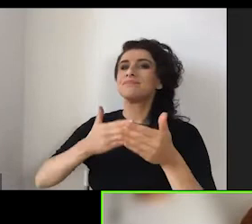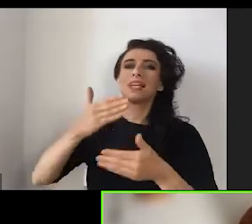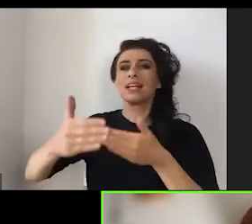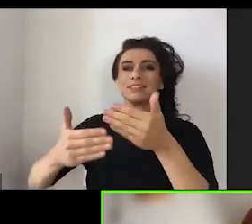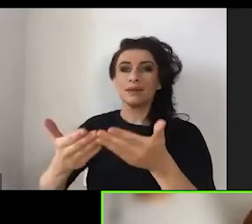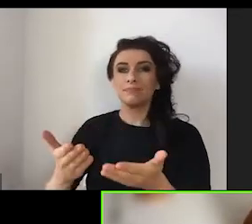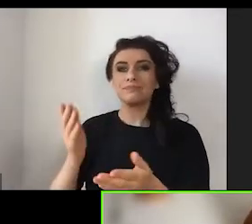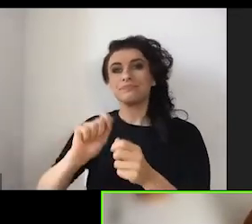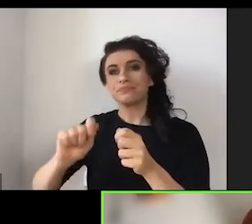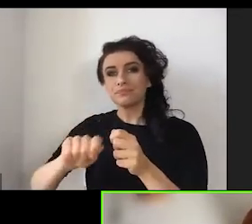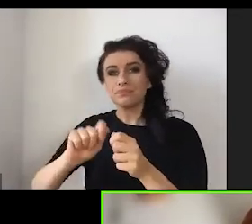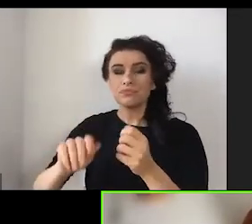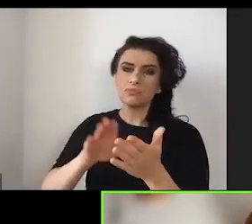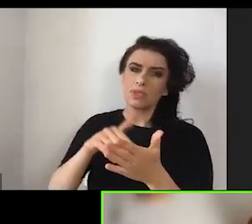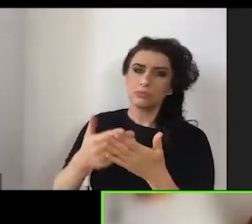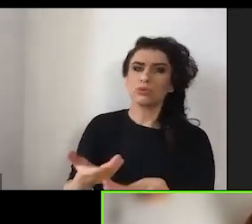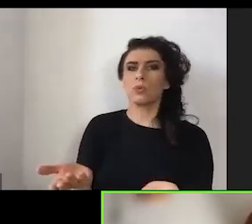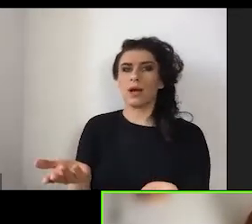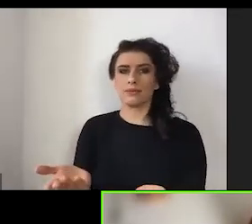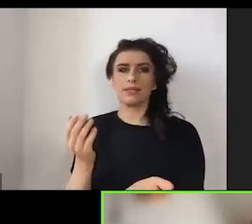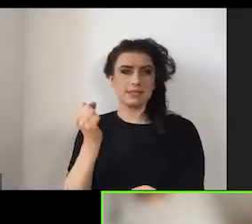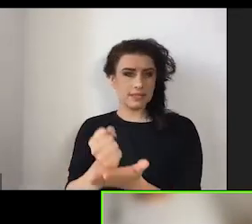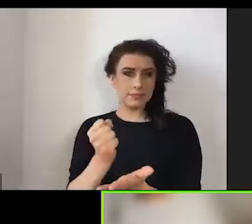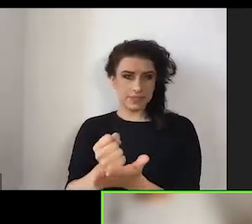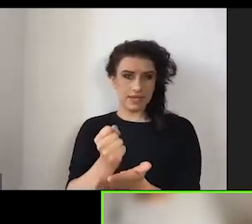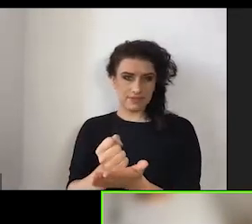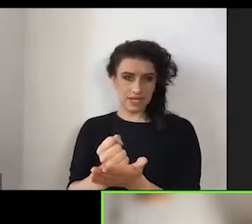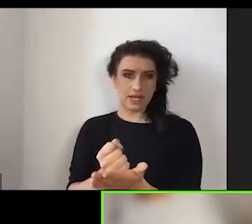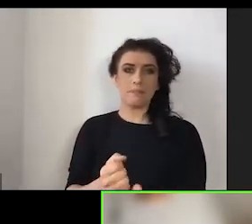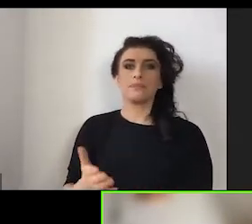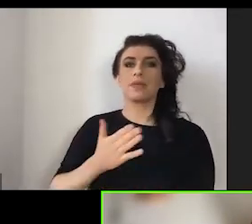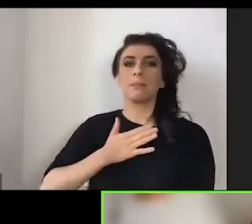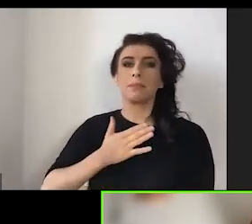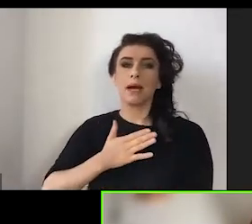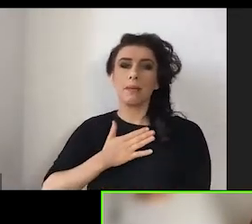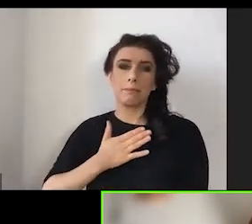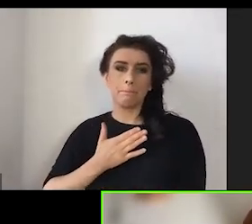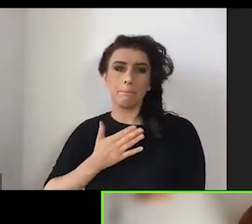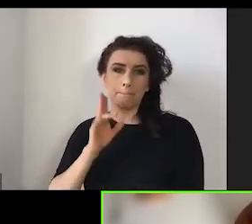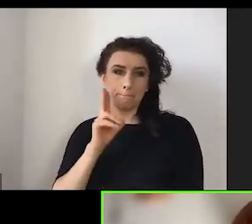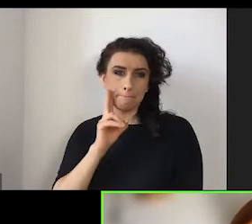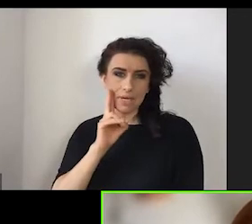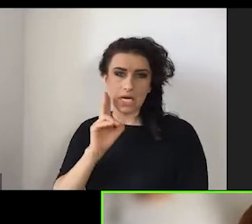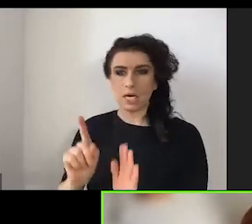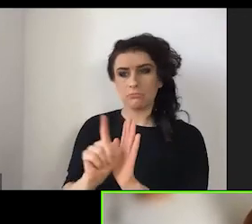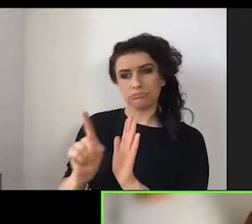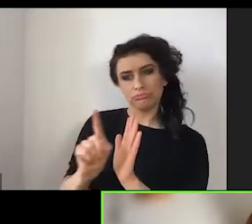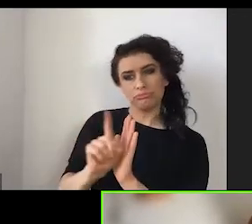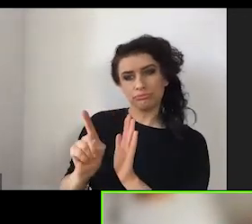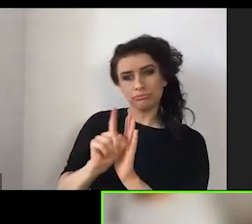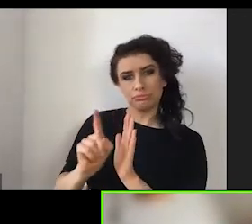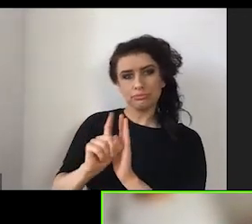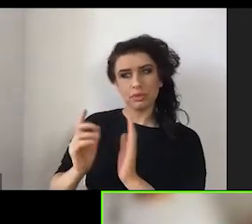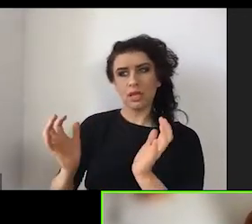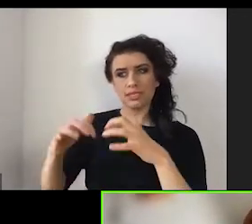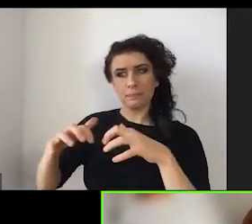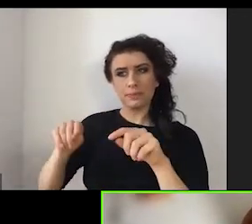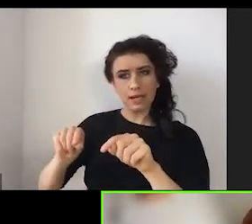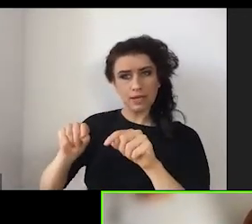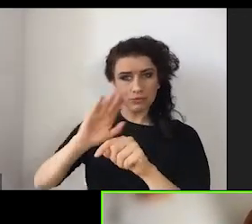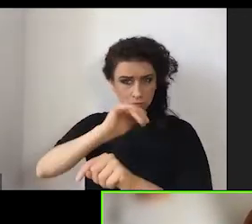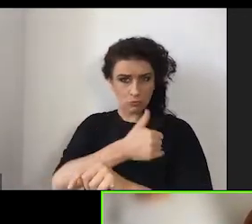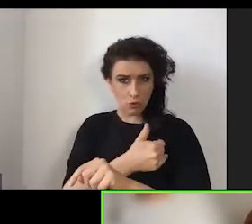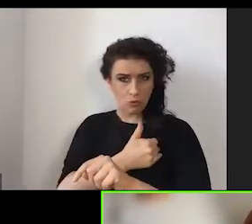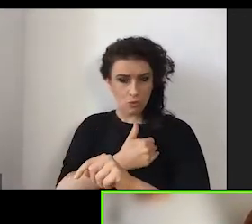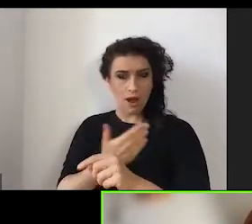to the workshops, we're attending all activities we were doing. But now parents, let's say fathers, are also